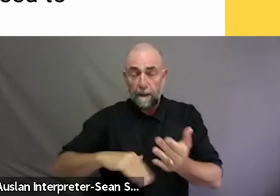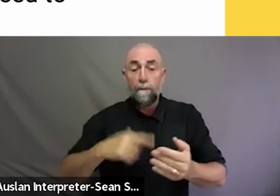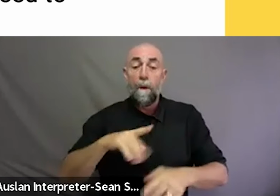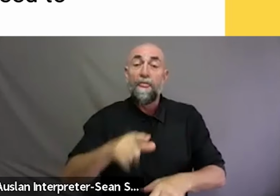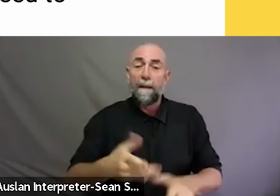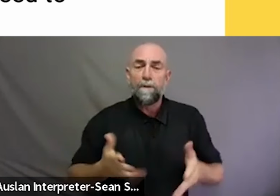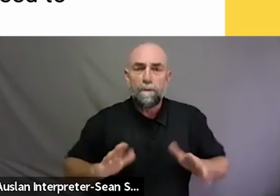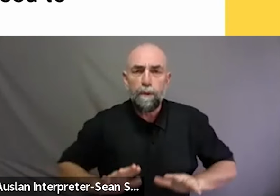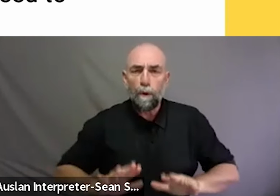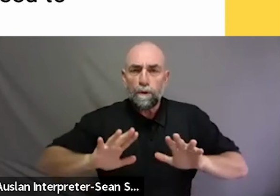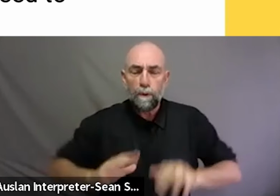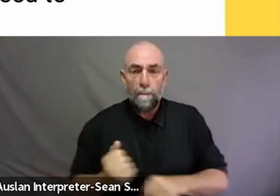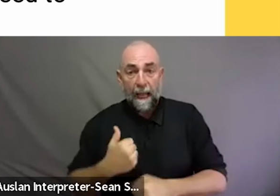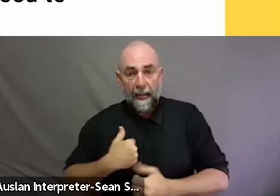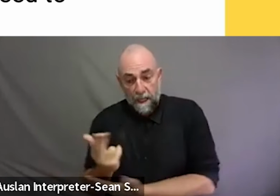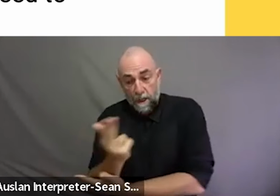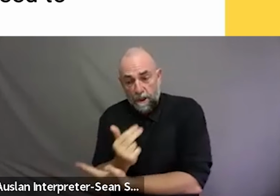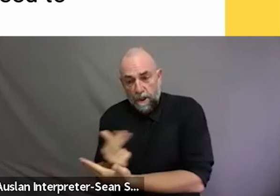classroom or in research.